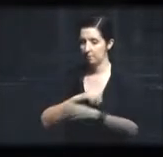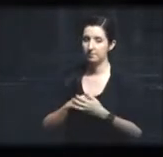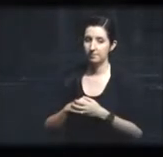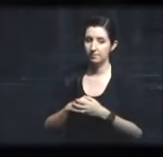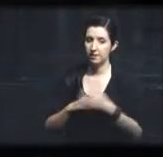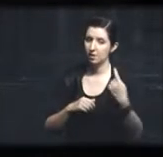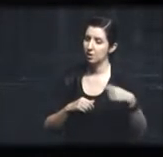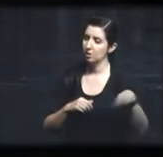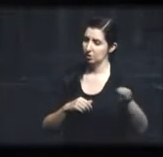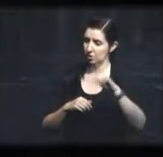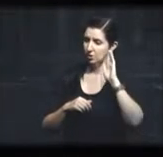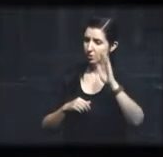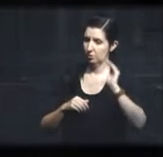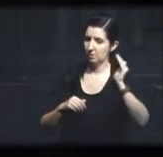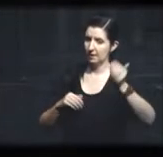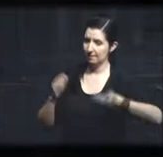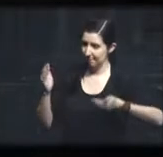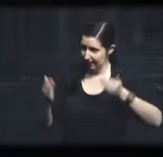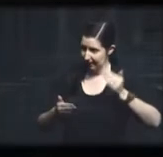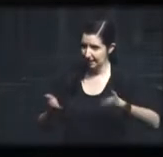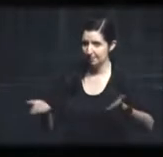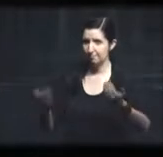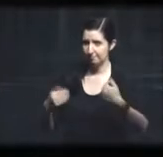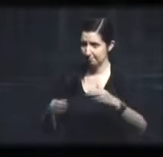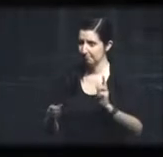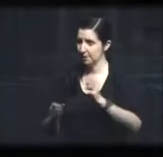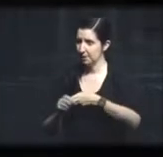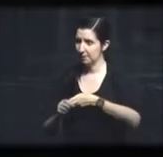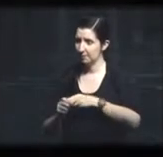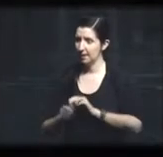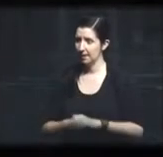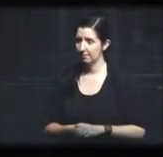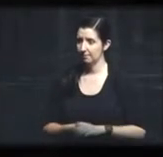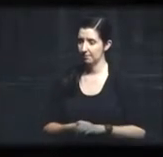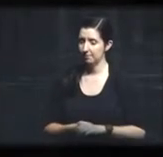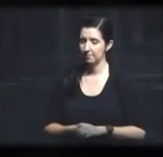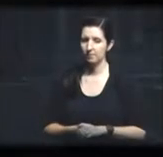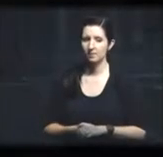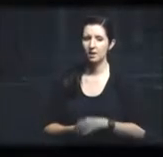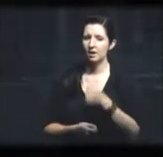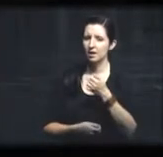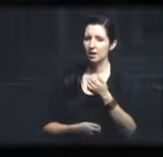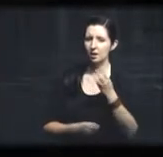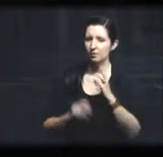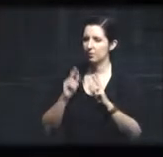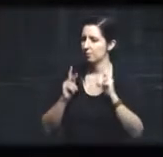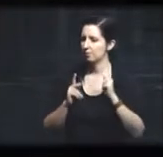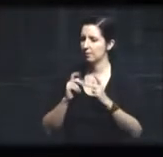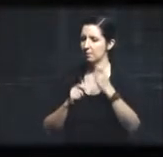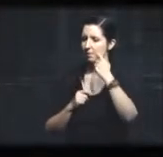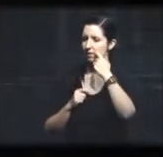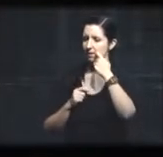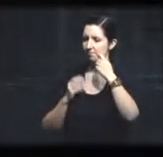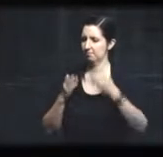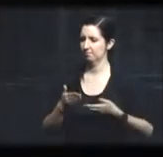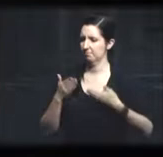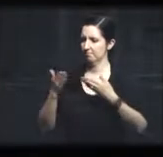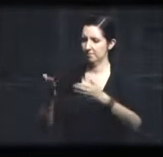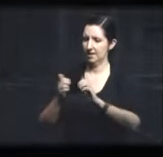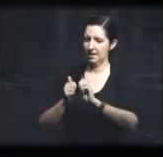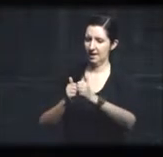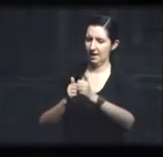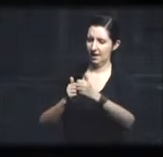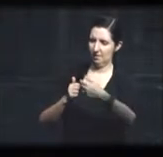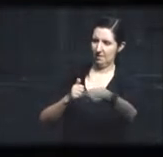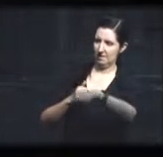will be invited to participate. So I have had quite a few folks who have suggestions for how they would use some